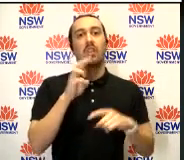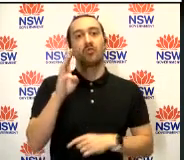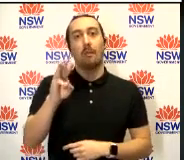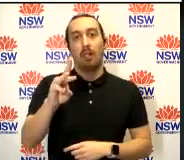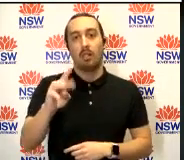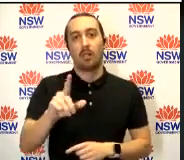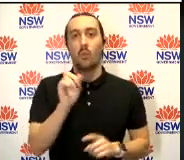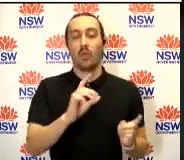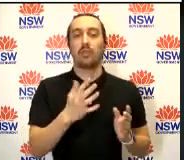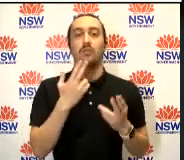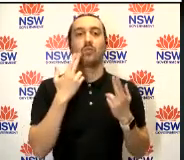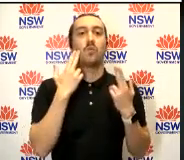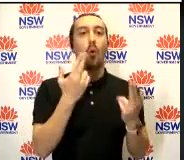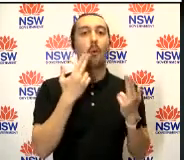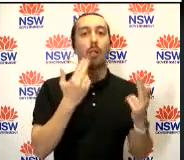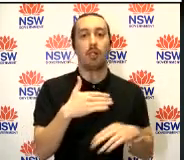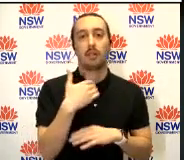cost.